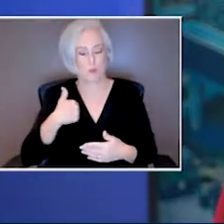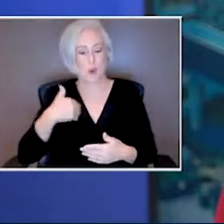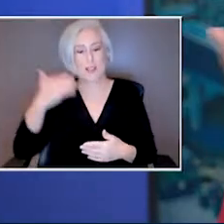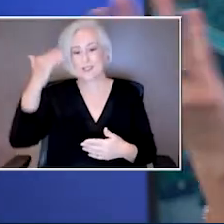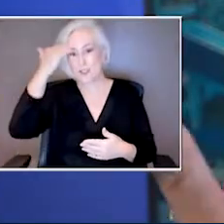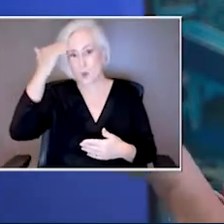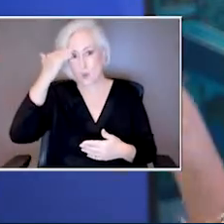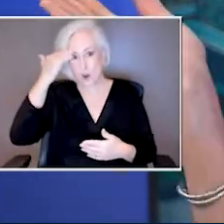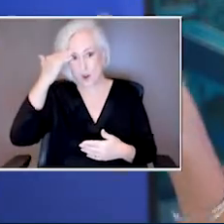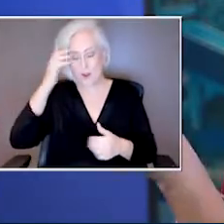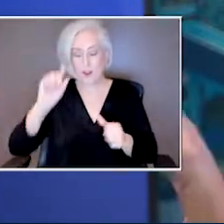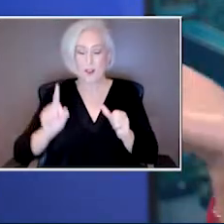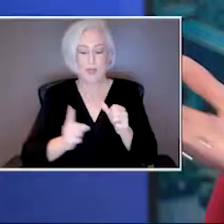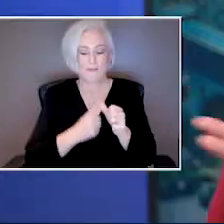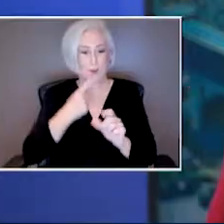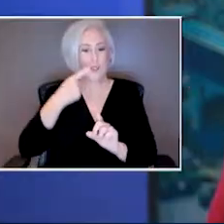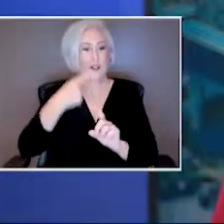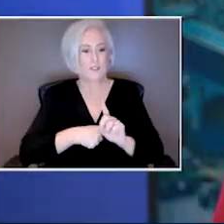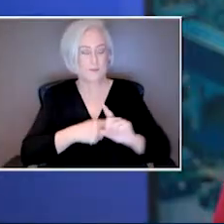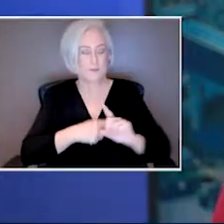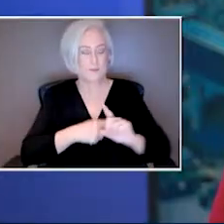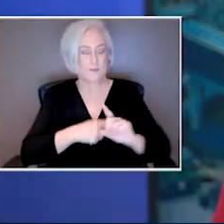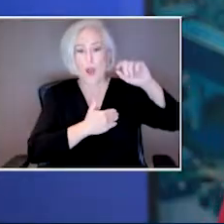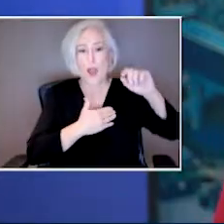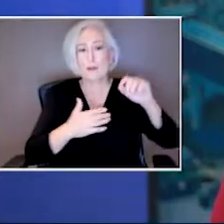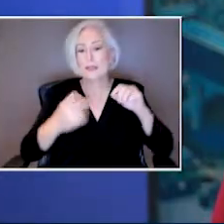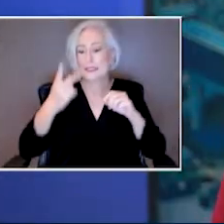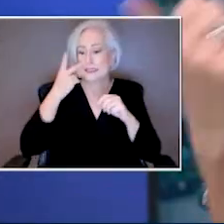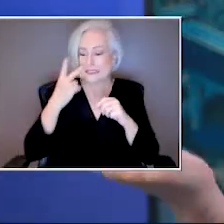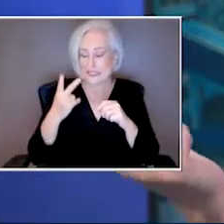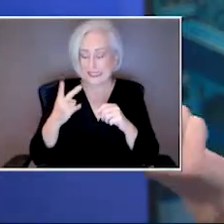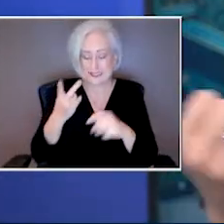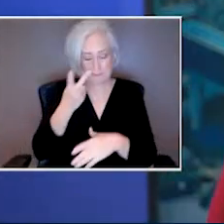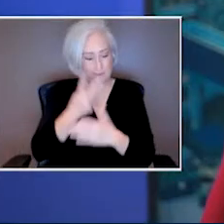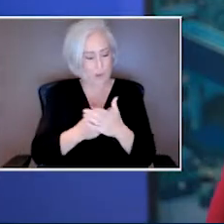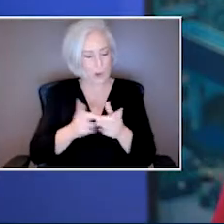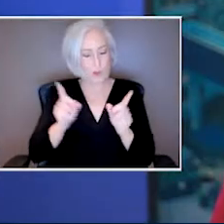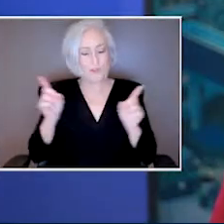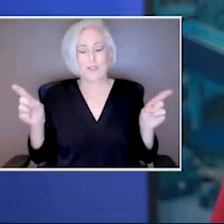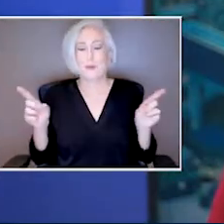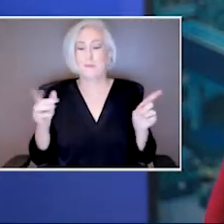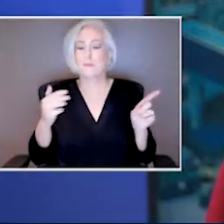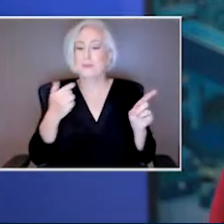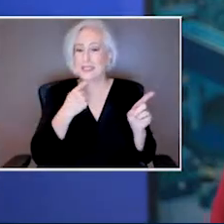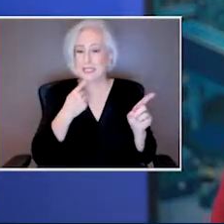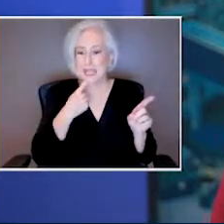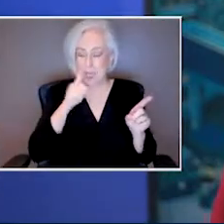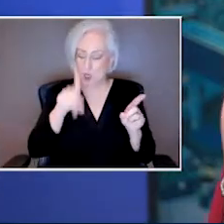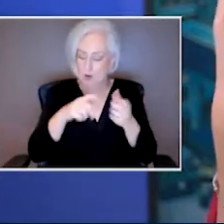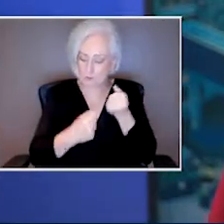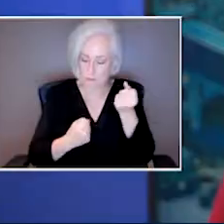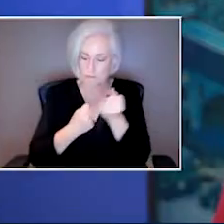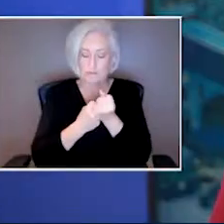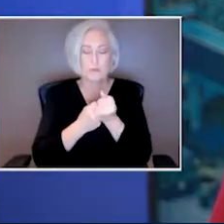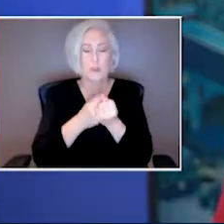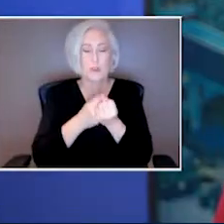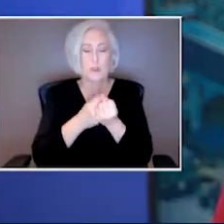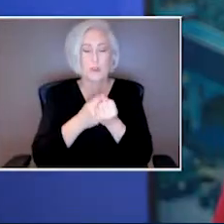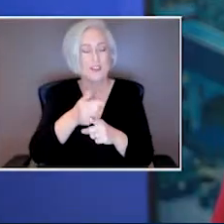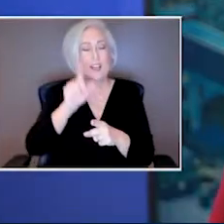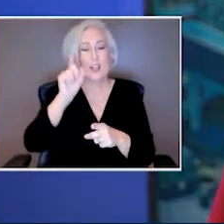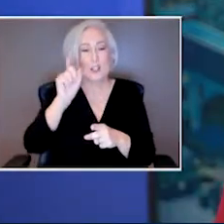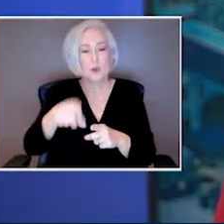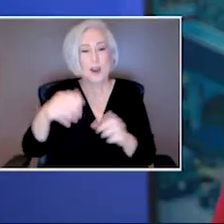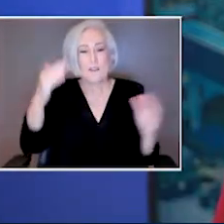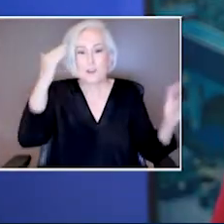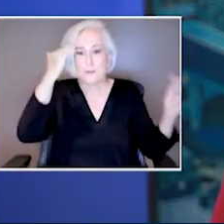it out. It's the same thing that both of these ladies are saying. You have to be an advocate for yourself, and you have to be aware of your body.